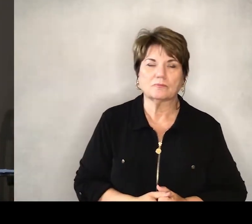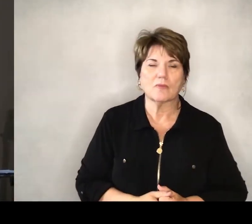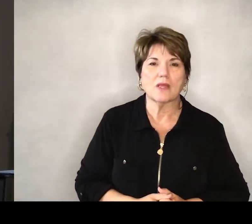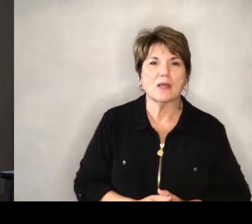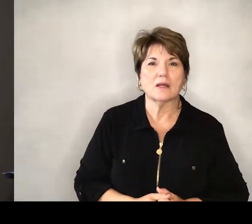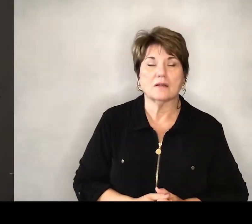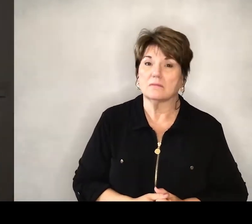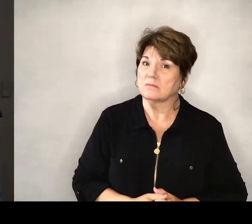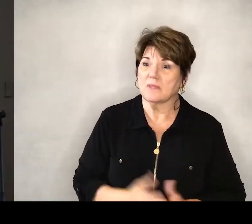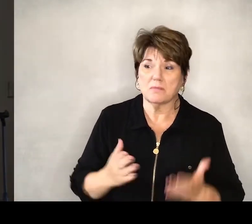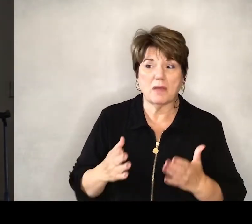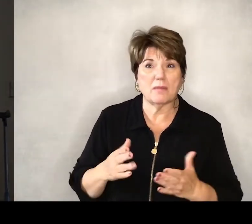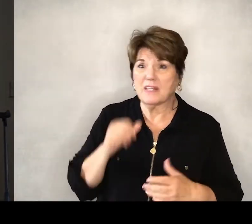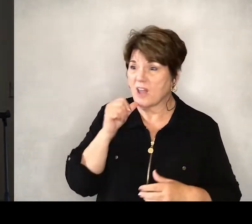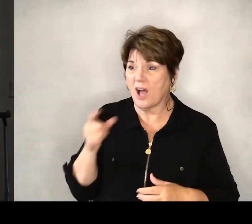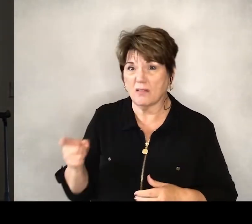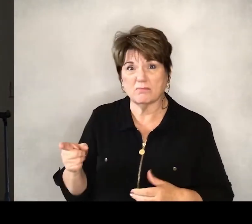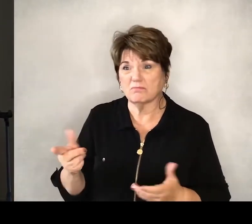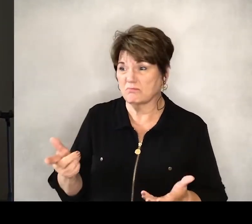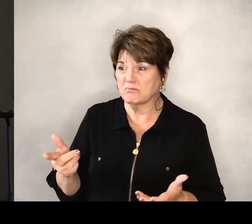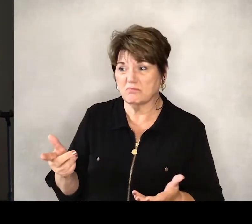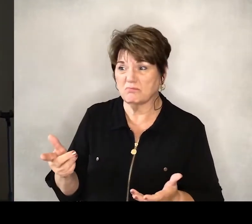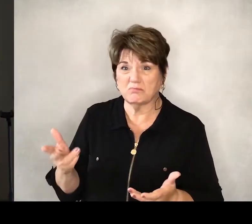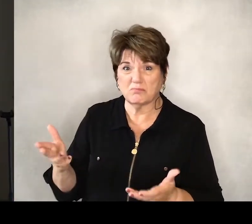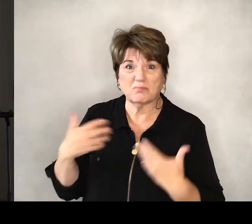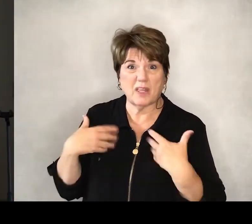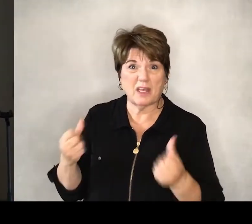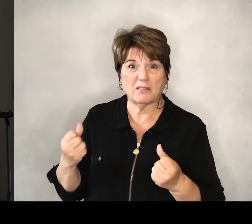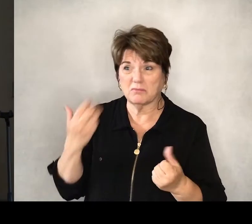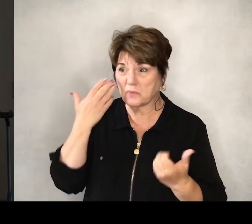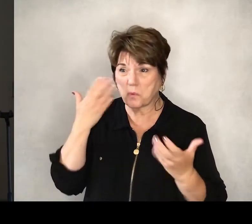Or maybe they're not. Maybe they're going to come back, and you don't know that.